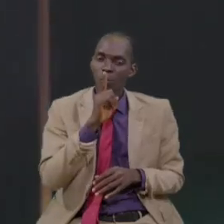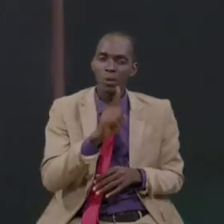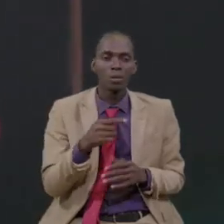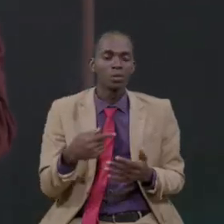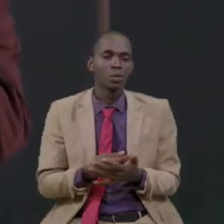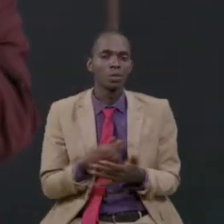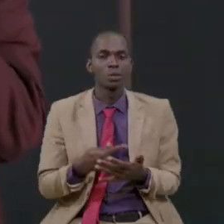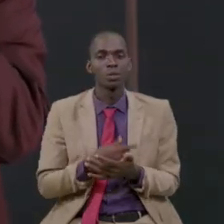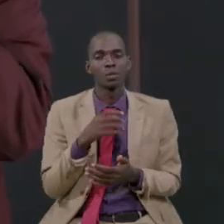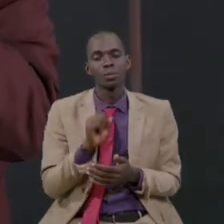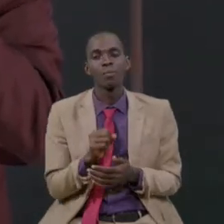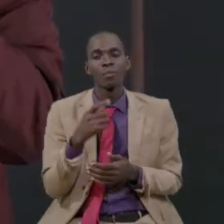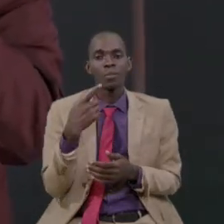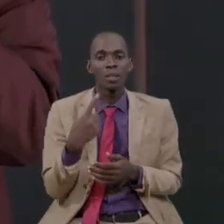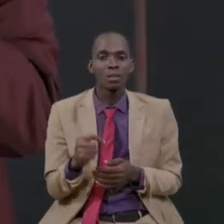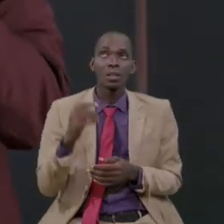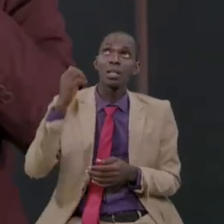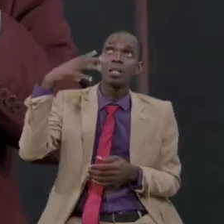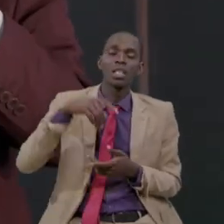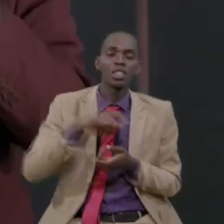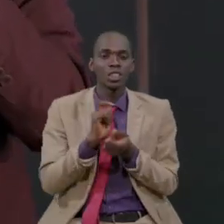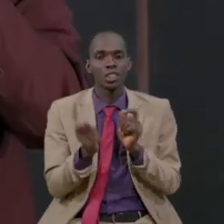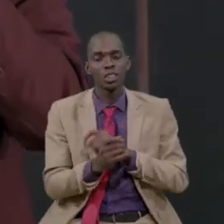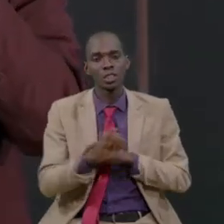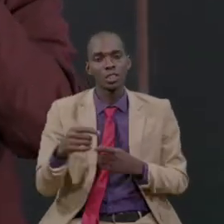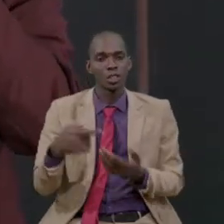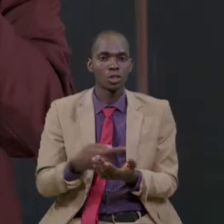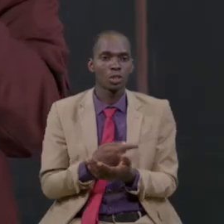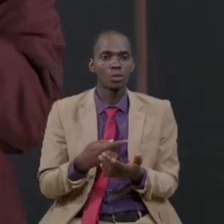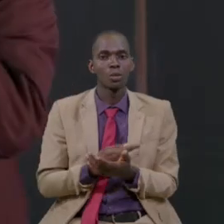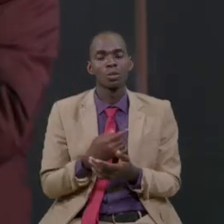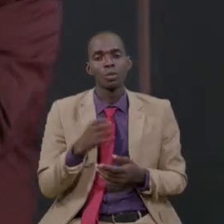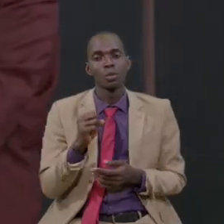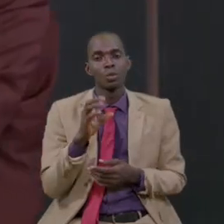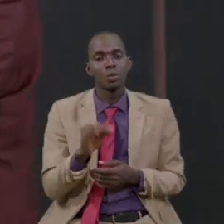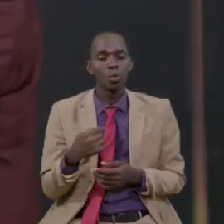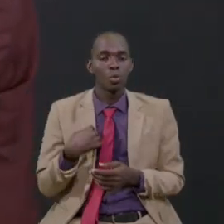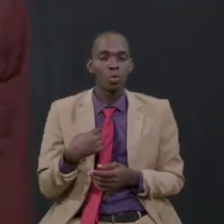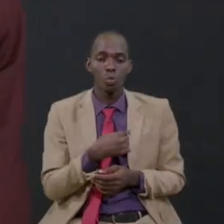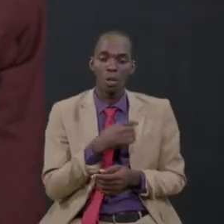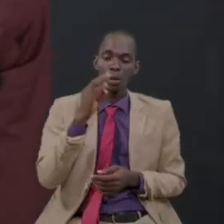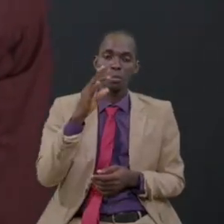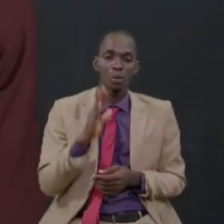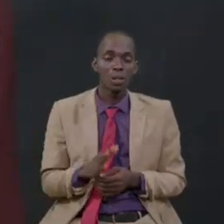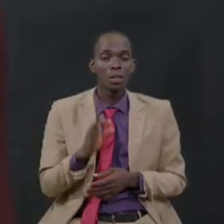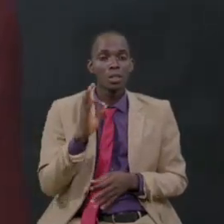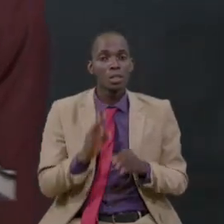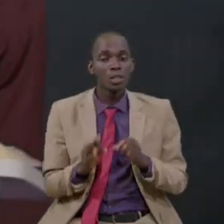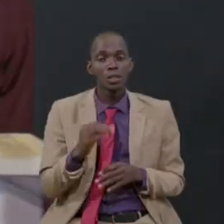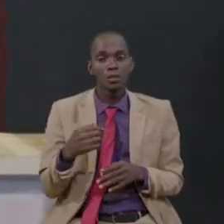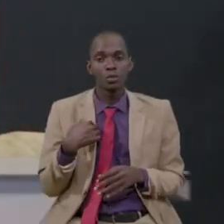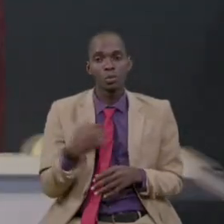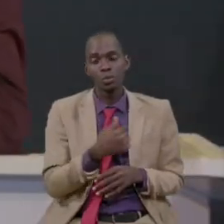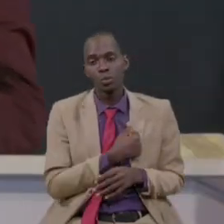life transforming gospel. And so we preachers, if we abdicate a